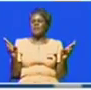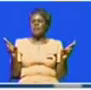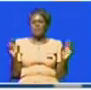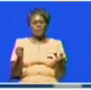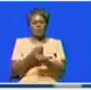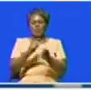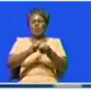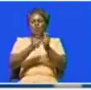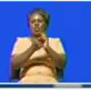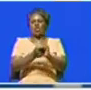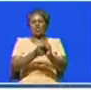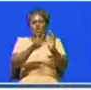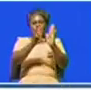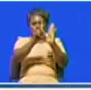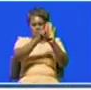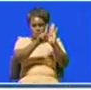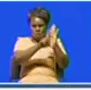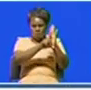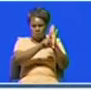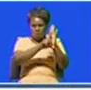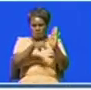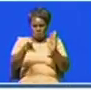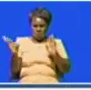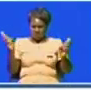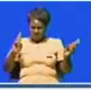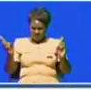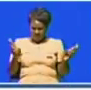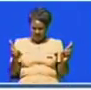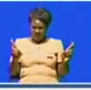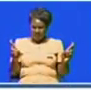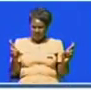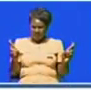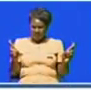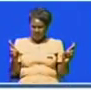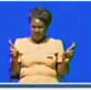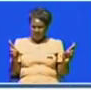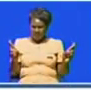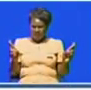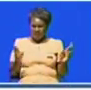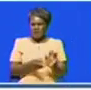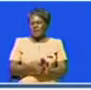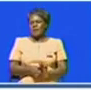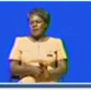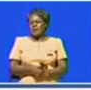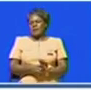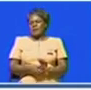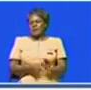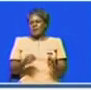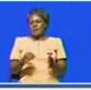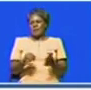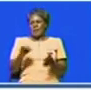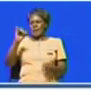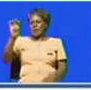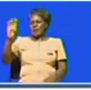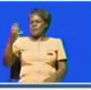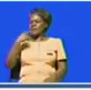cannot now change the rules. All right. So you're saying you're ready to go for that. We just want to have the closing statements in this discussion tonight. IEBC